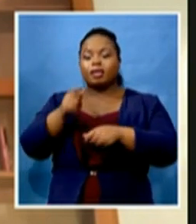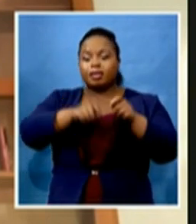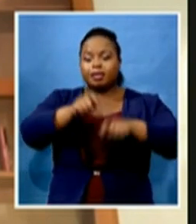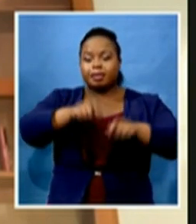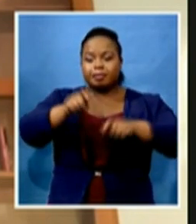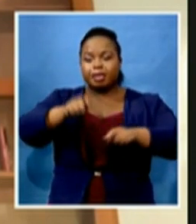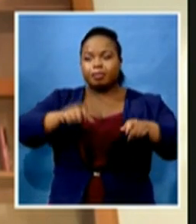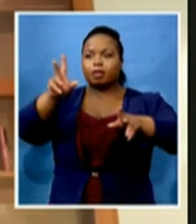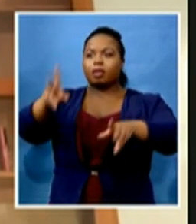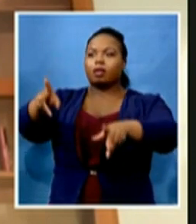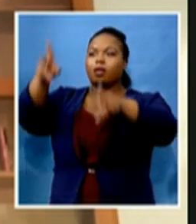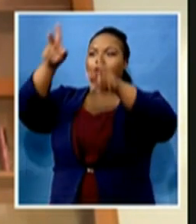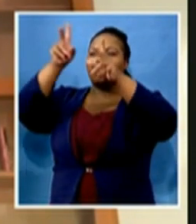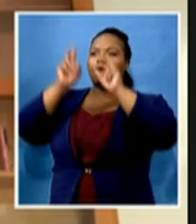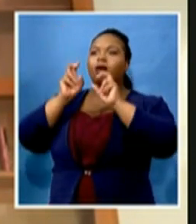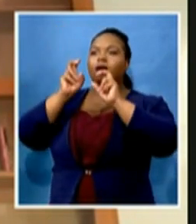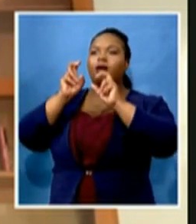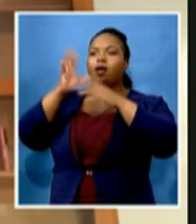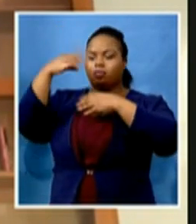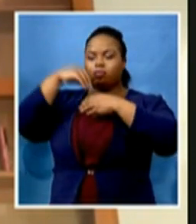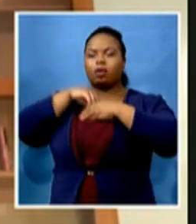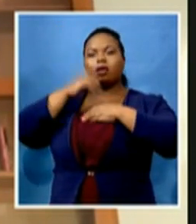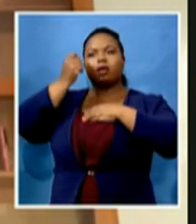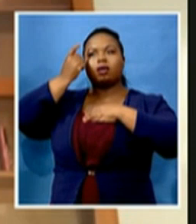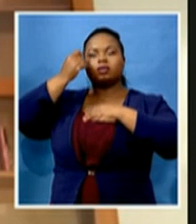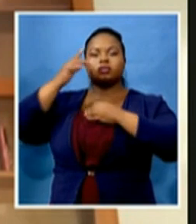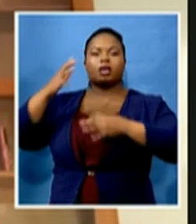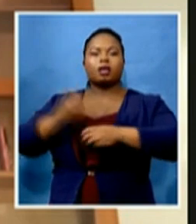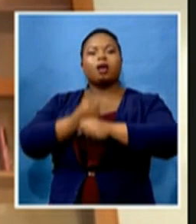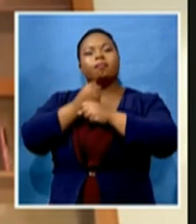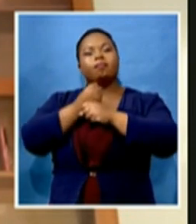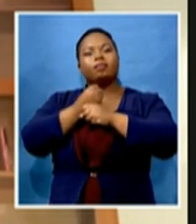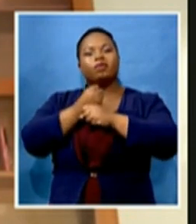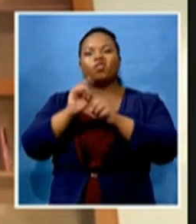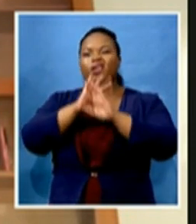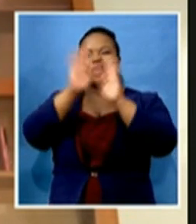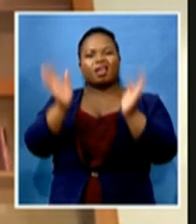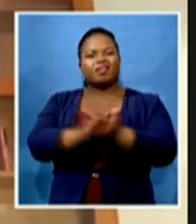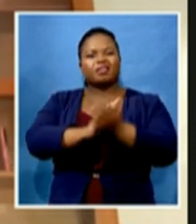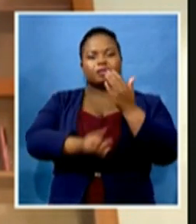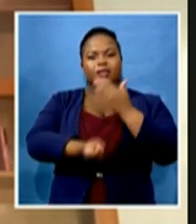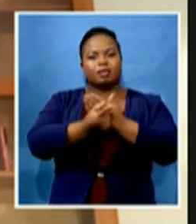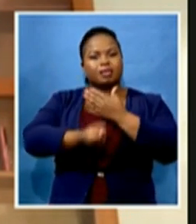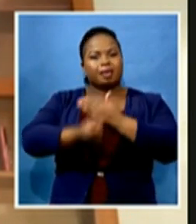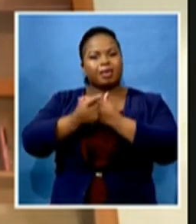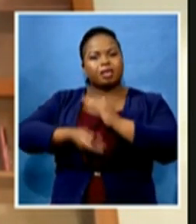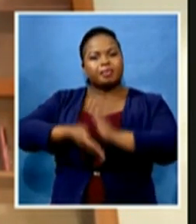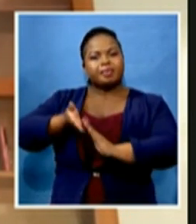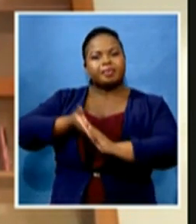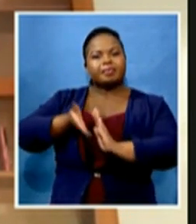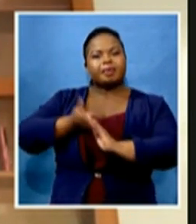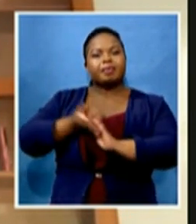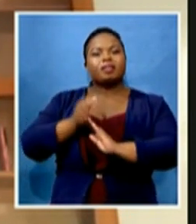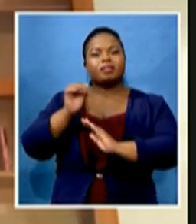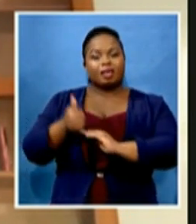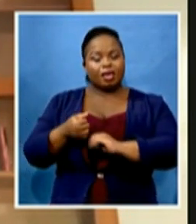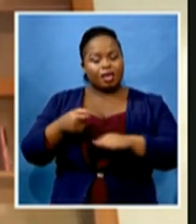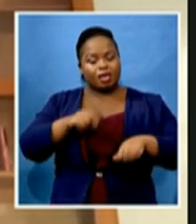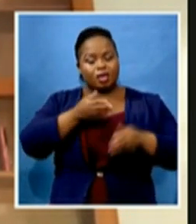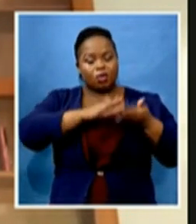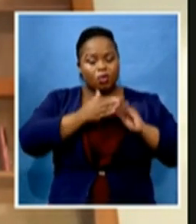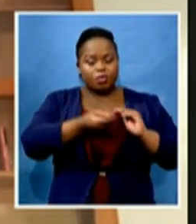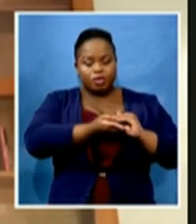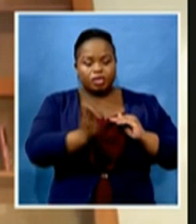into the unfolding pandemic, and therefore help them as individuals and as citizens